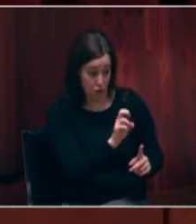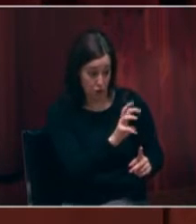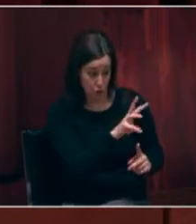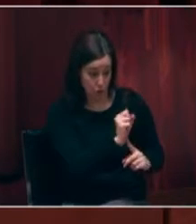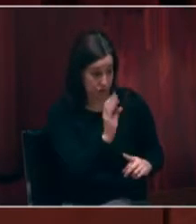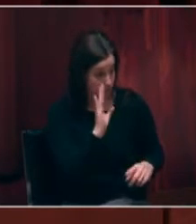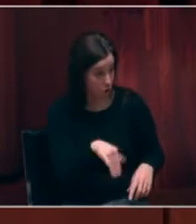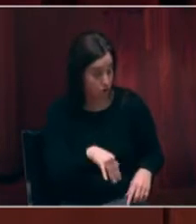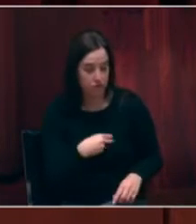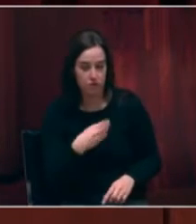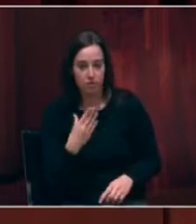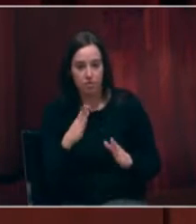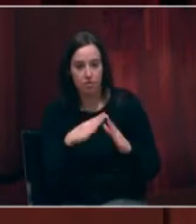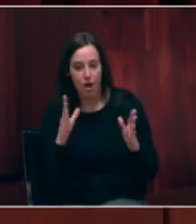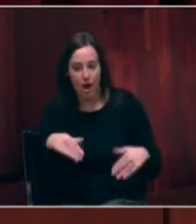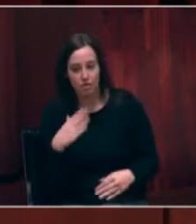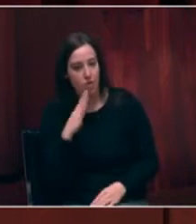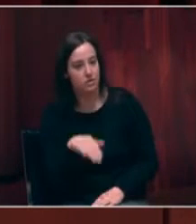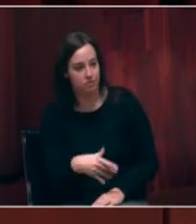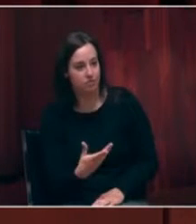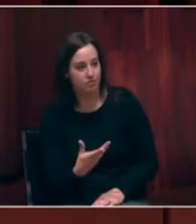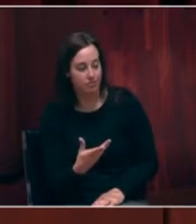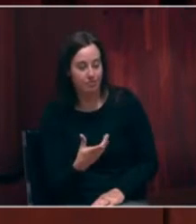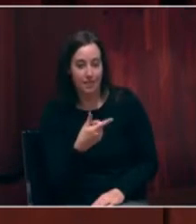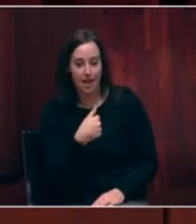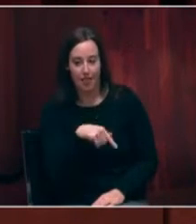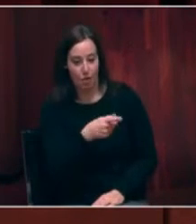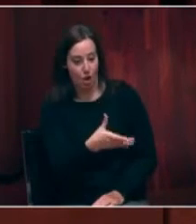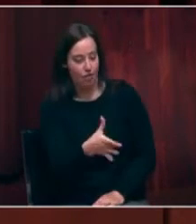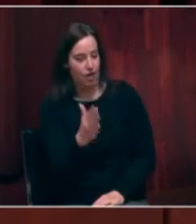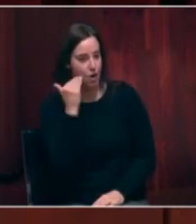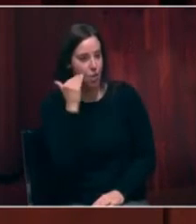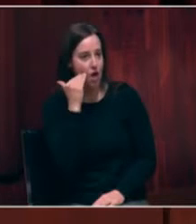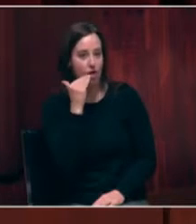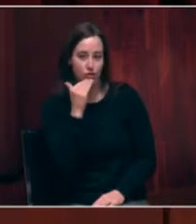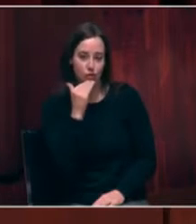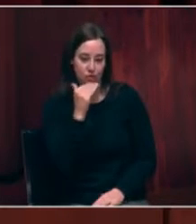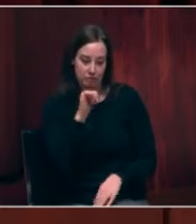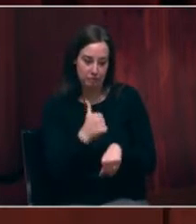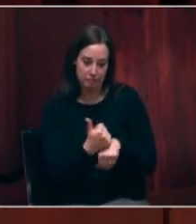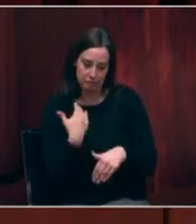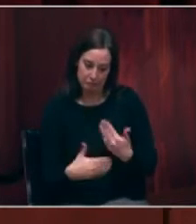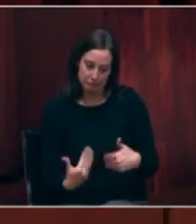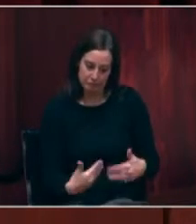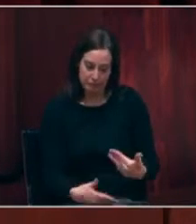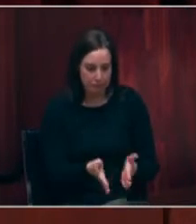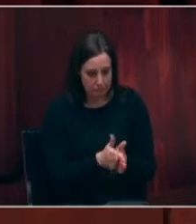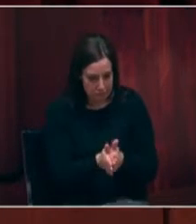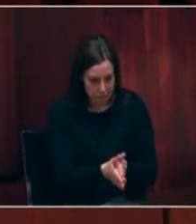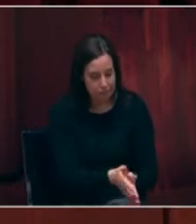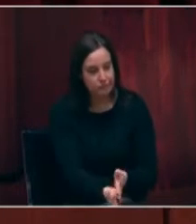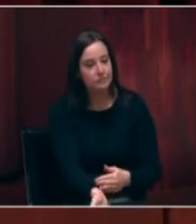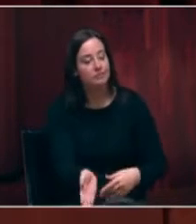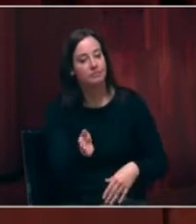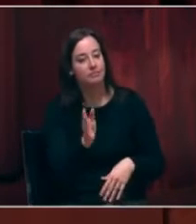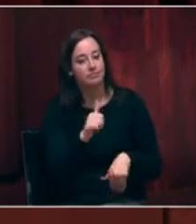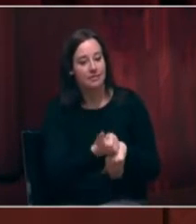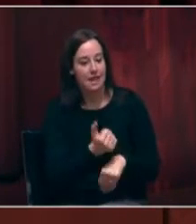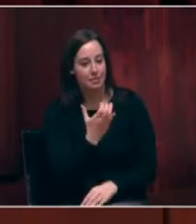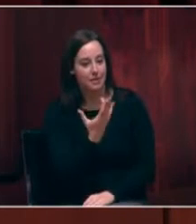or already they were very aware, that we were aggressively working to implement the CUI program, establishing a standard of protection.